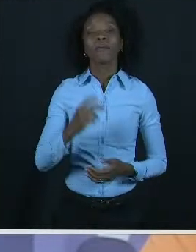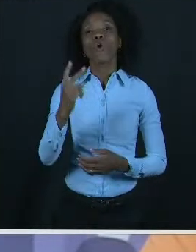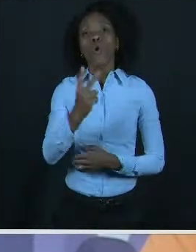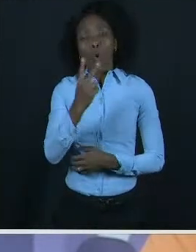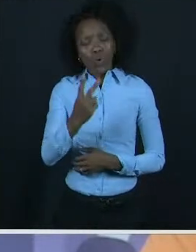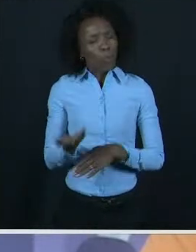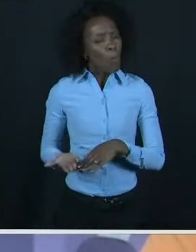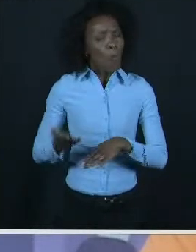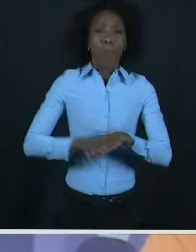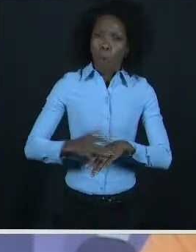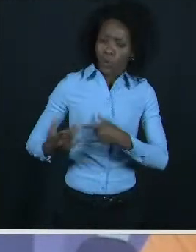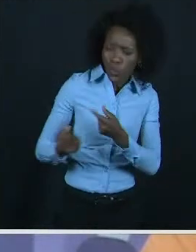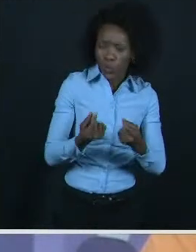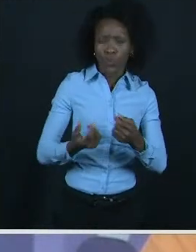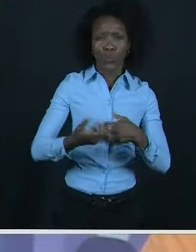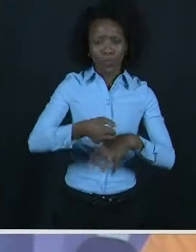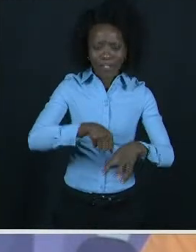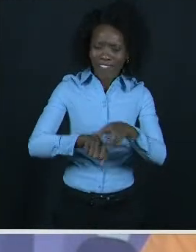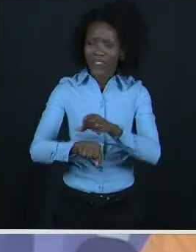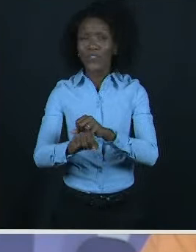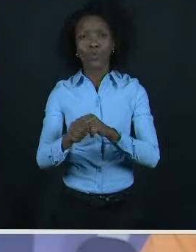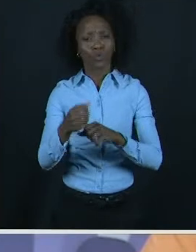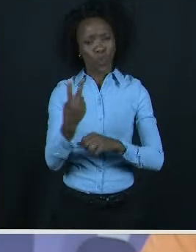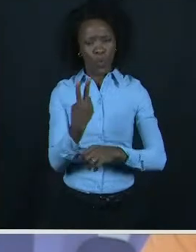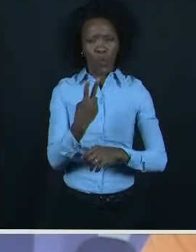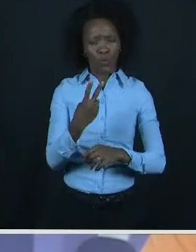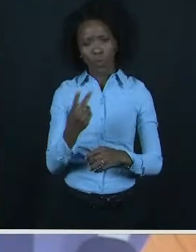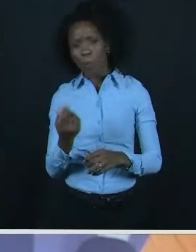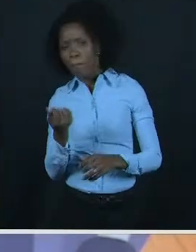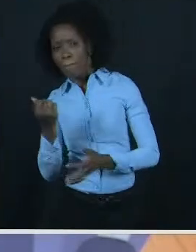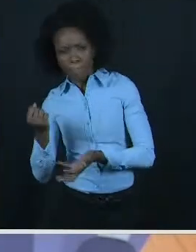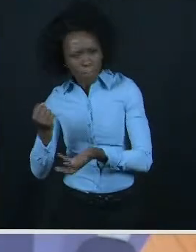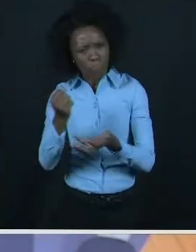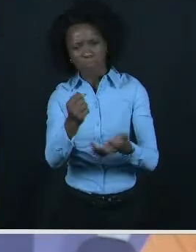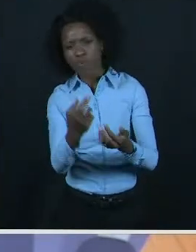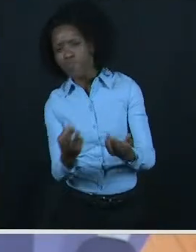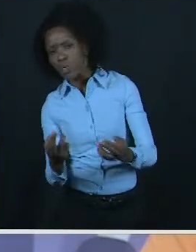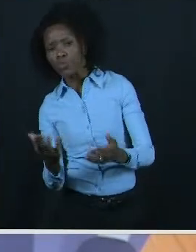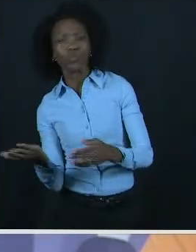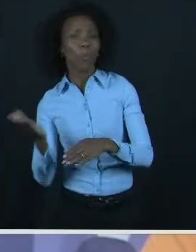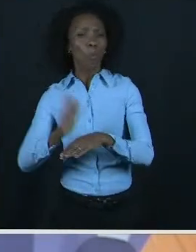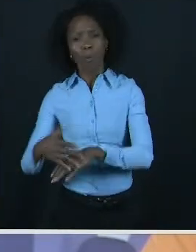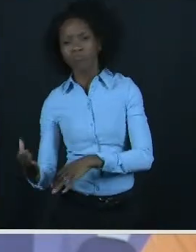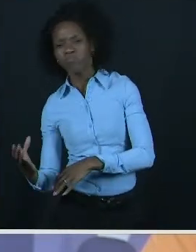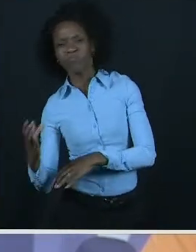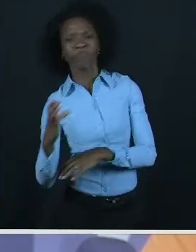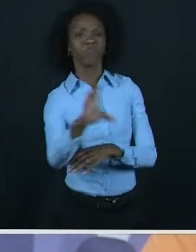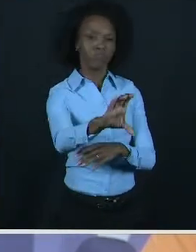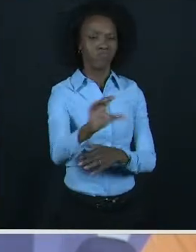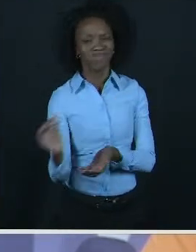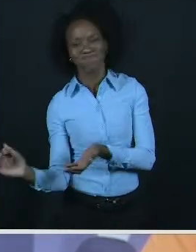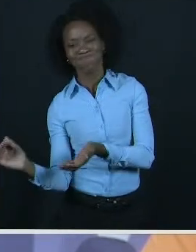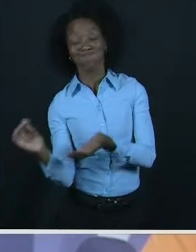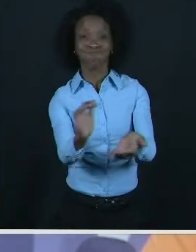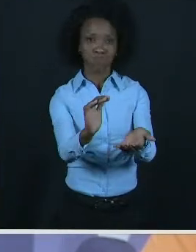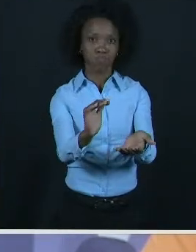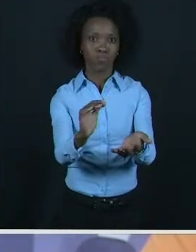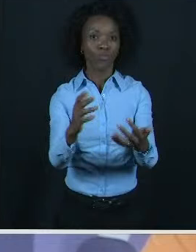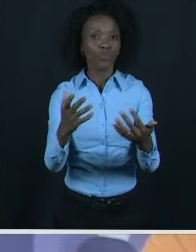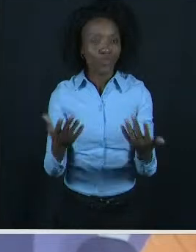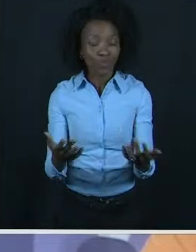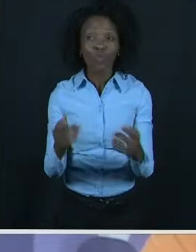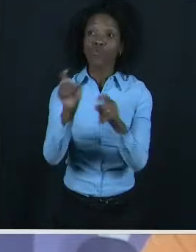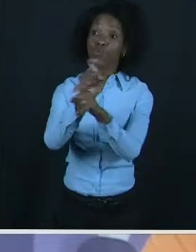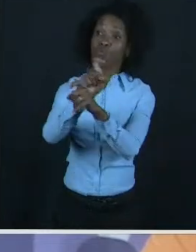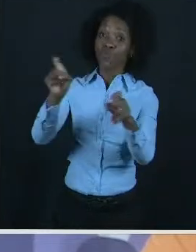more effort and dedicate more resources. And the message that you are putting out to